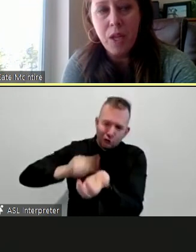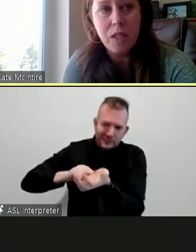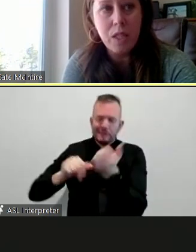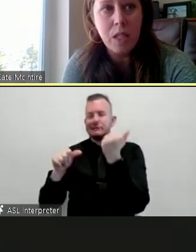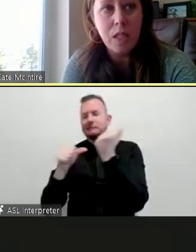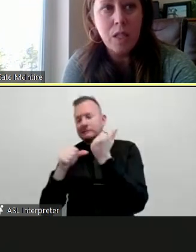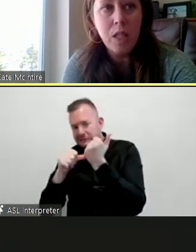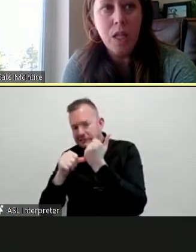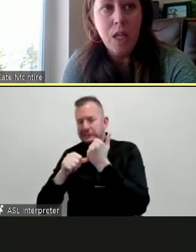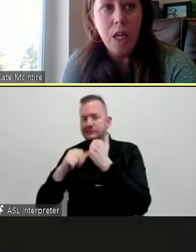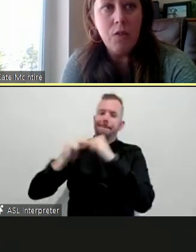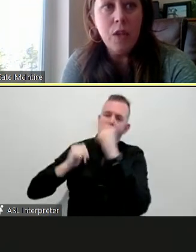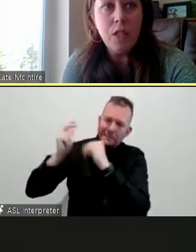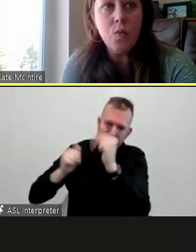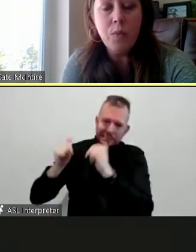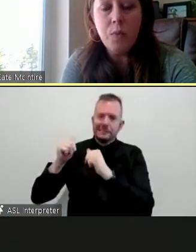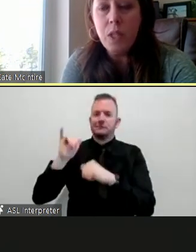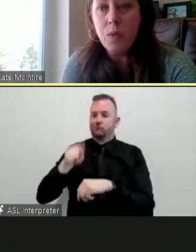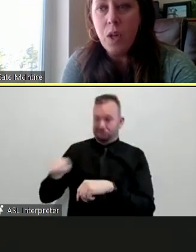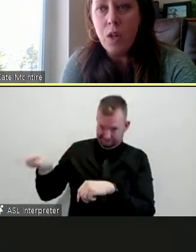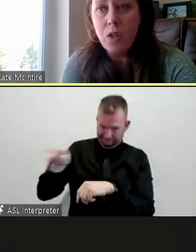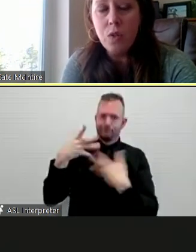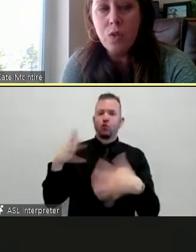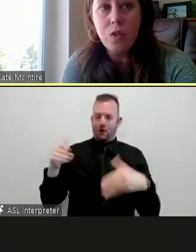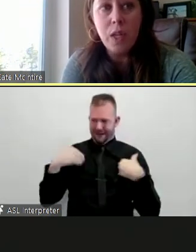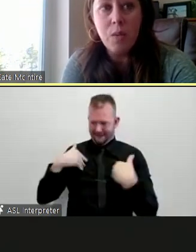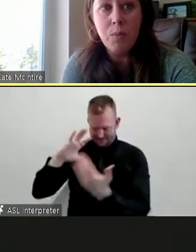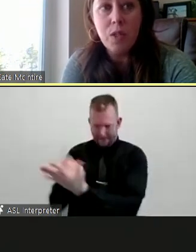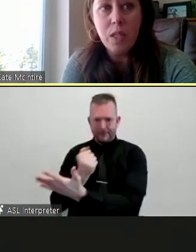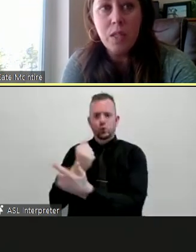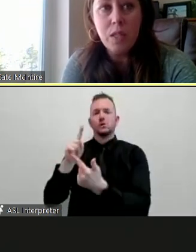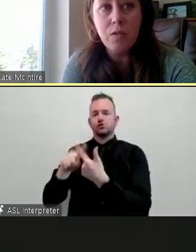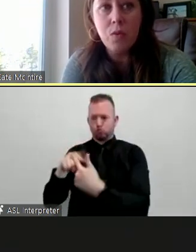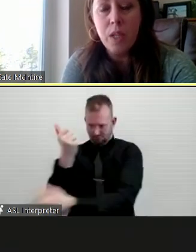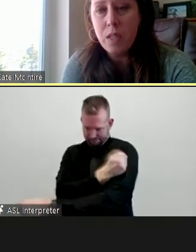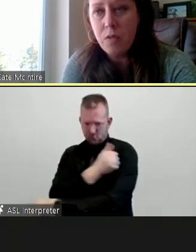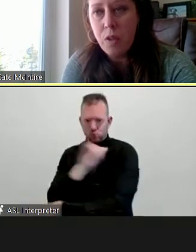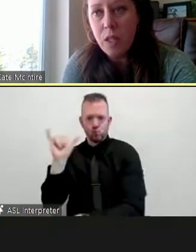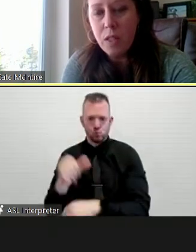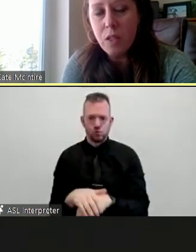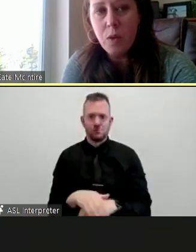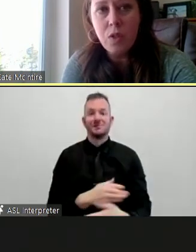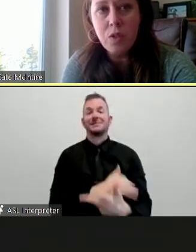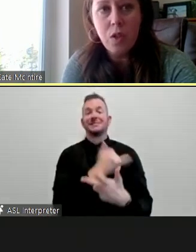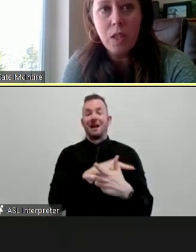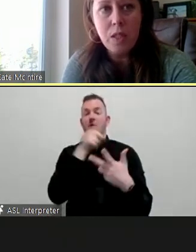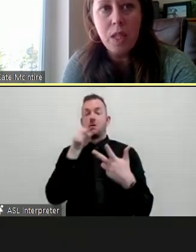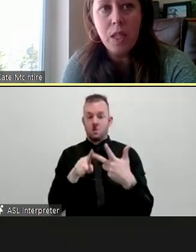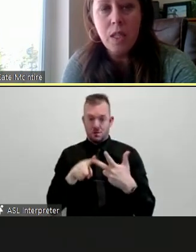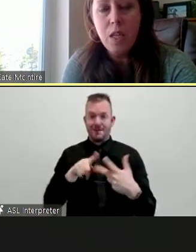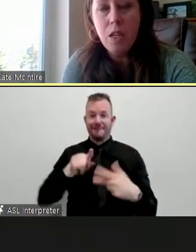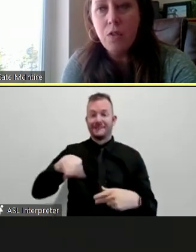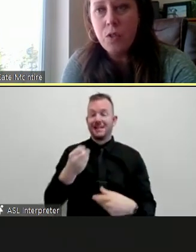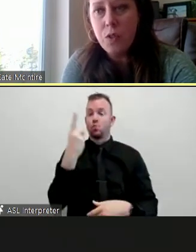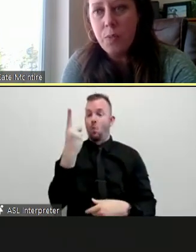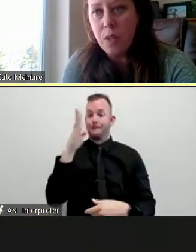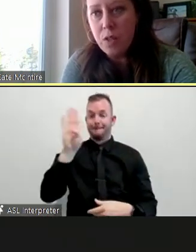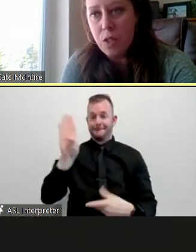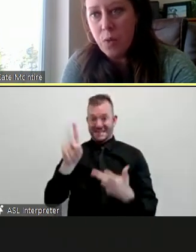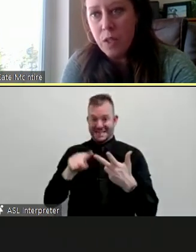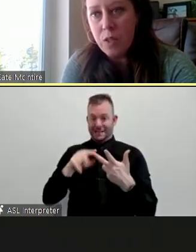be vaccinated. In phase 1B, we are close to 90% of the rest of our healthcare workers across the state,